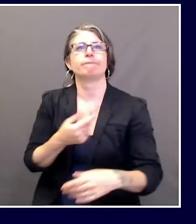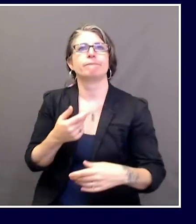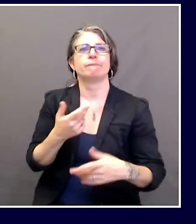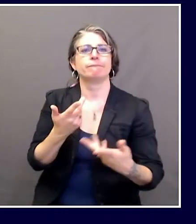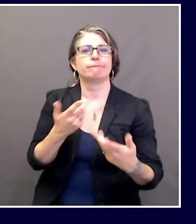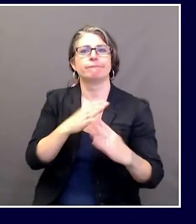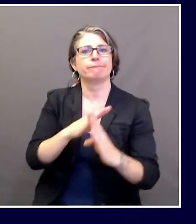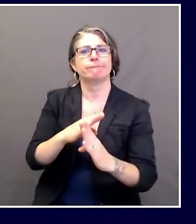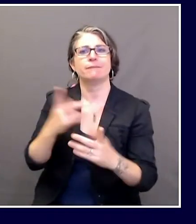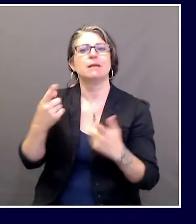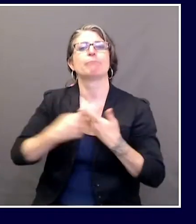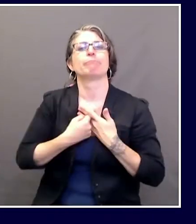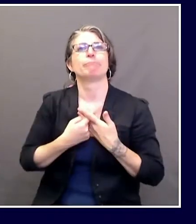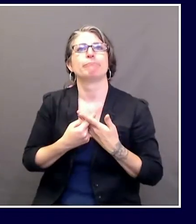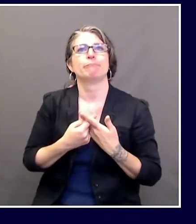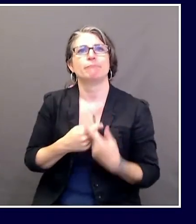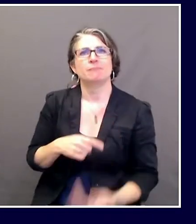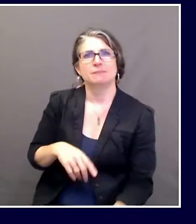is about